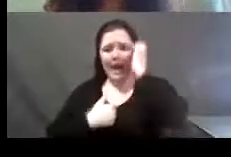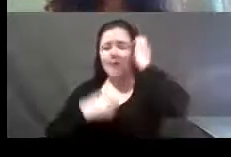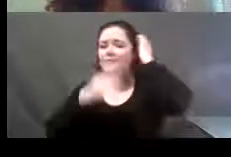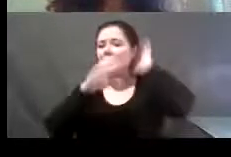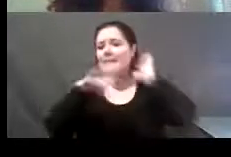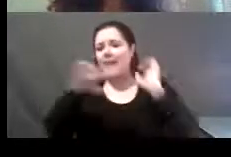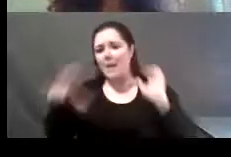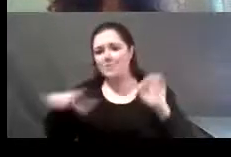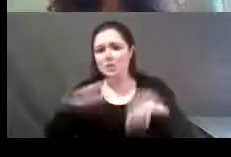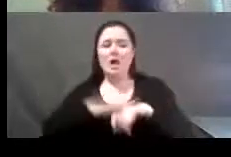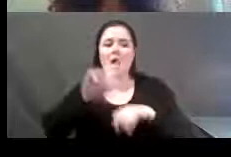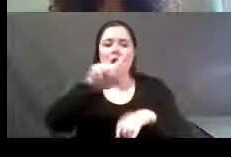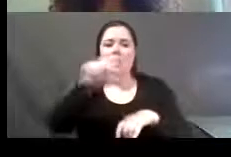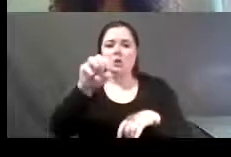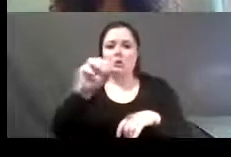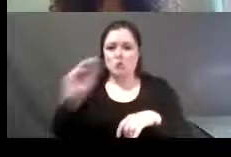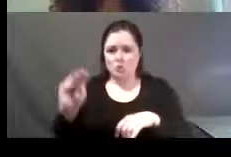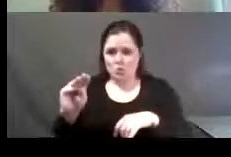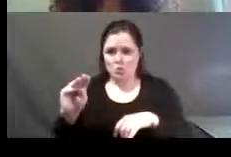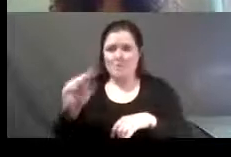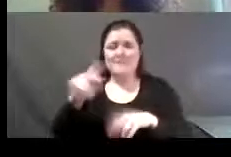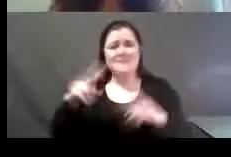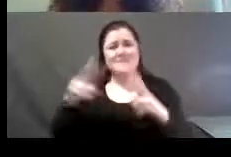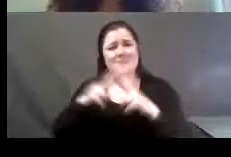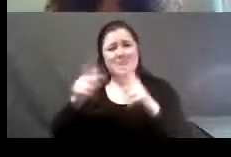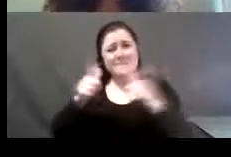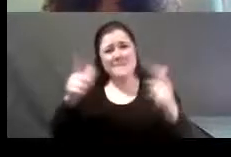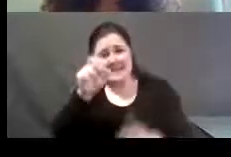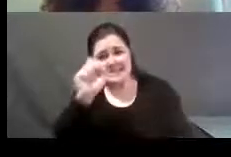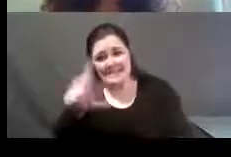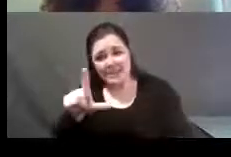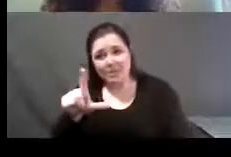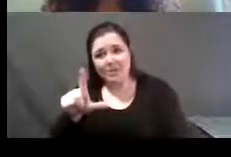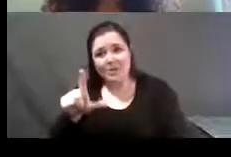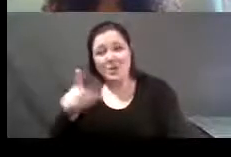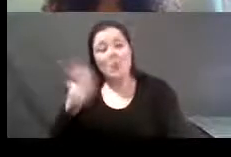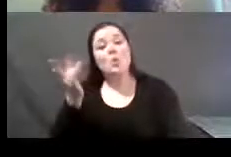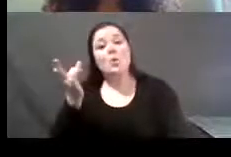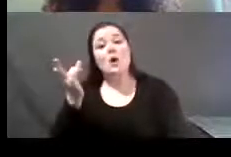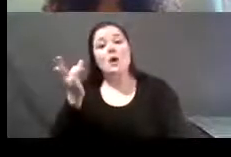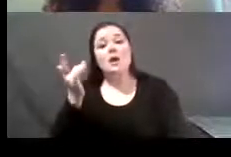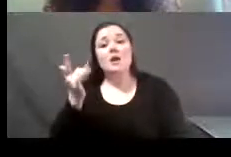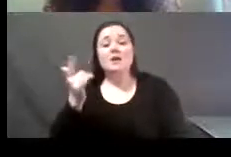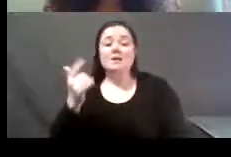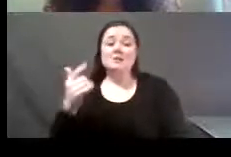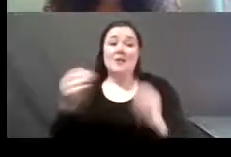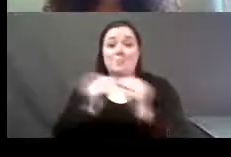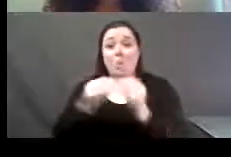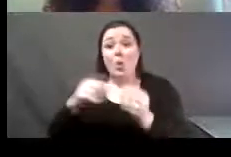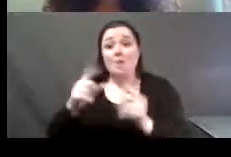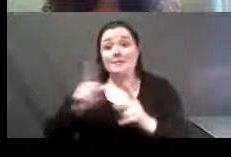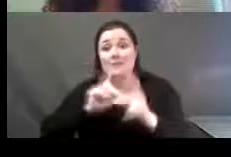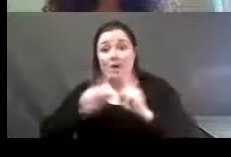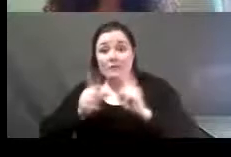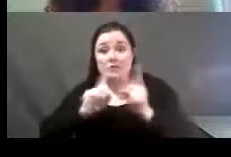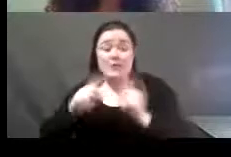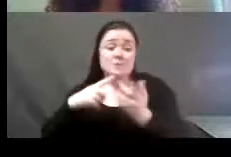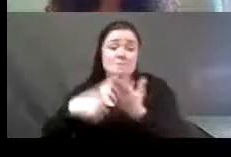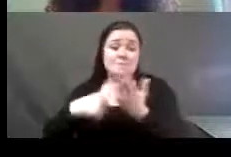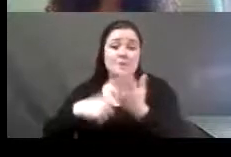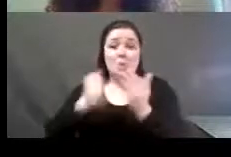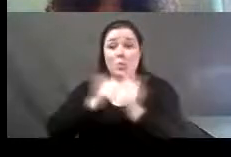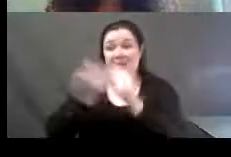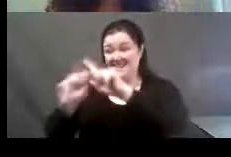my Zooms. This is a very big deal because when you get in more conversation with different